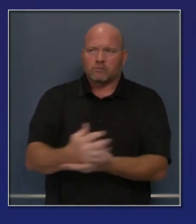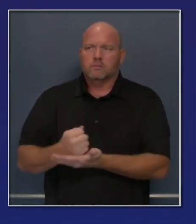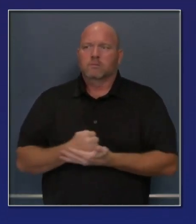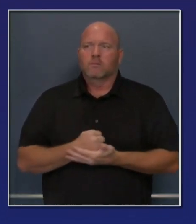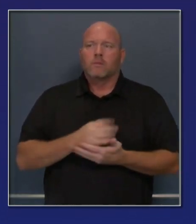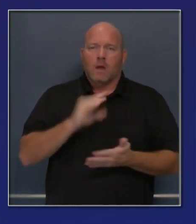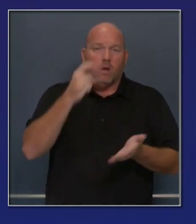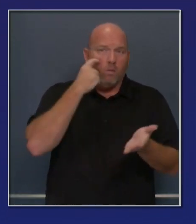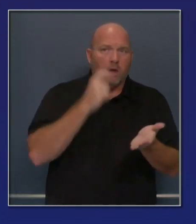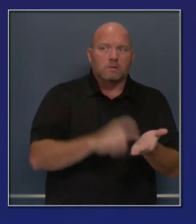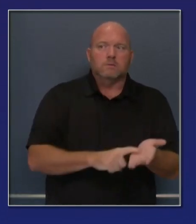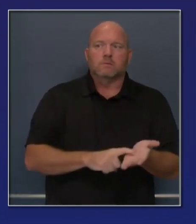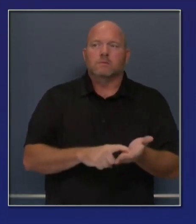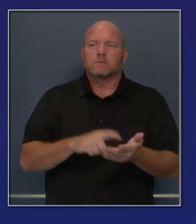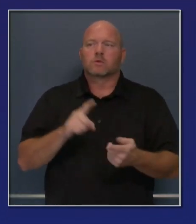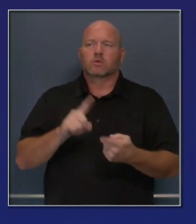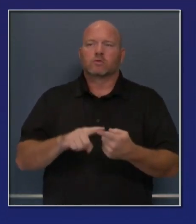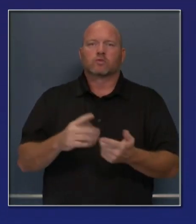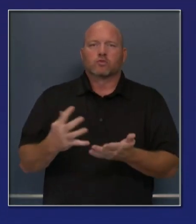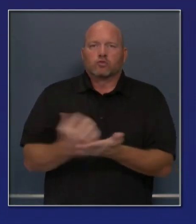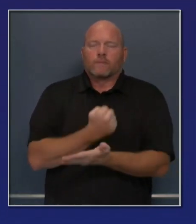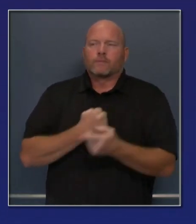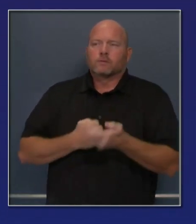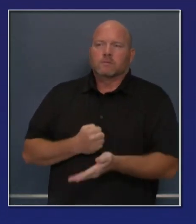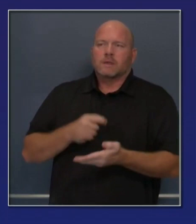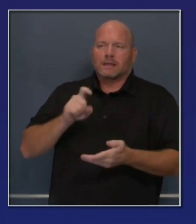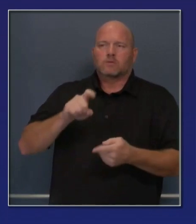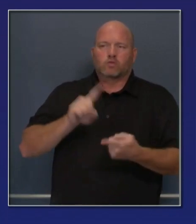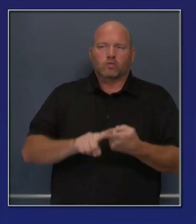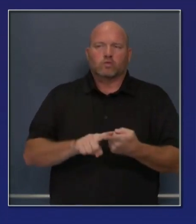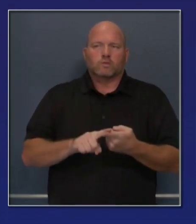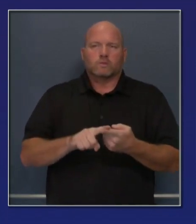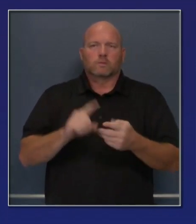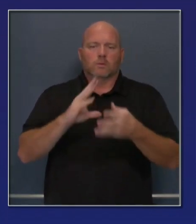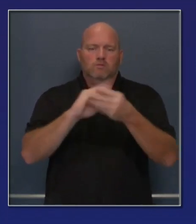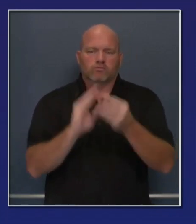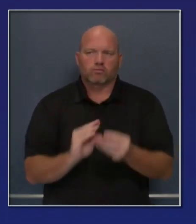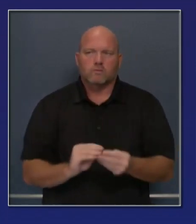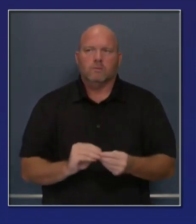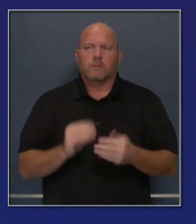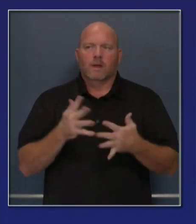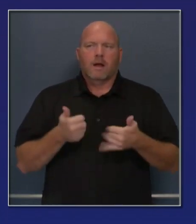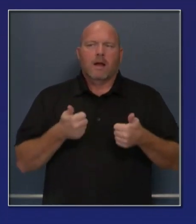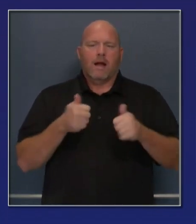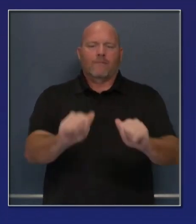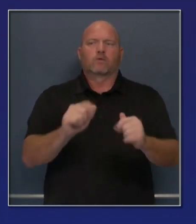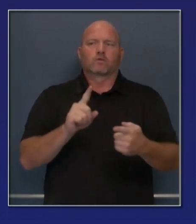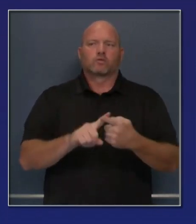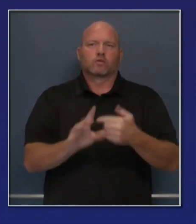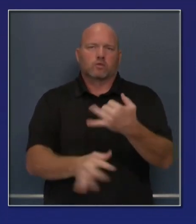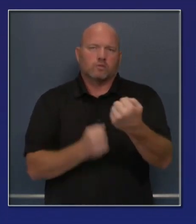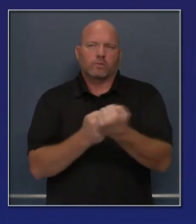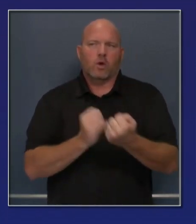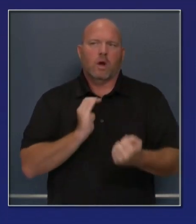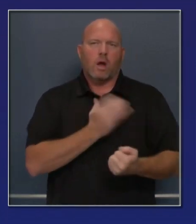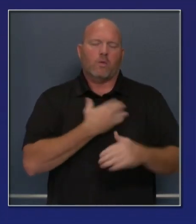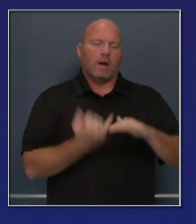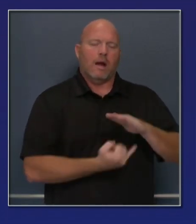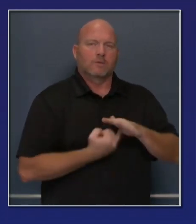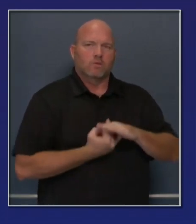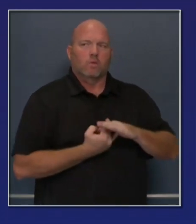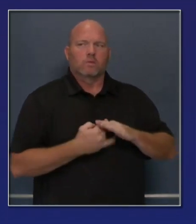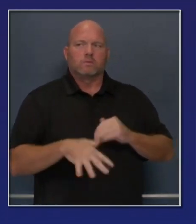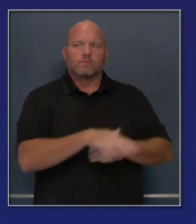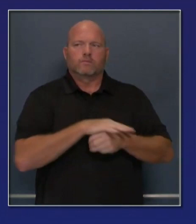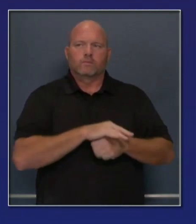recognizably, deservingly need to be highlighted in the effort to, again, support our isolations and quarantine